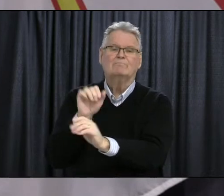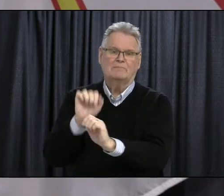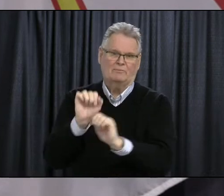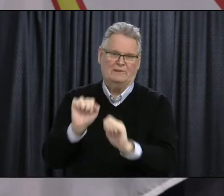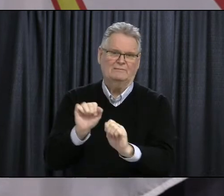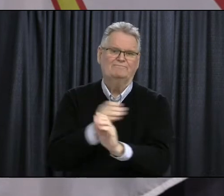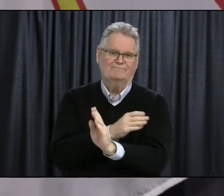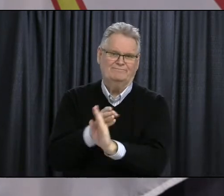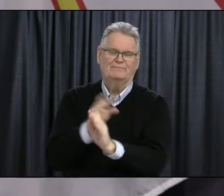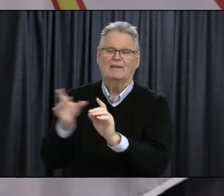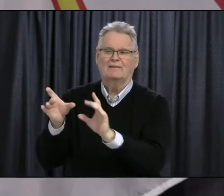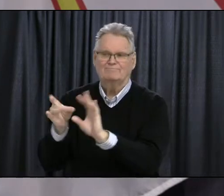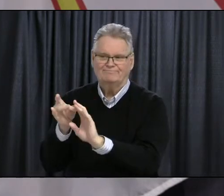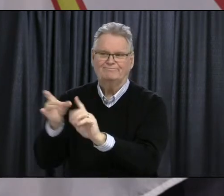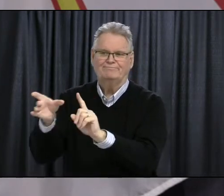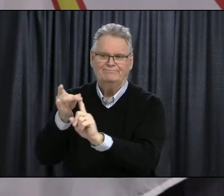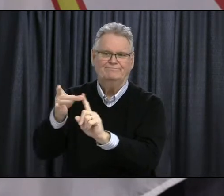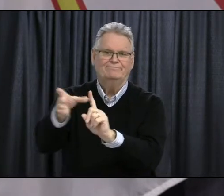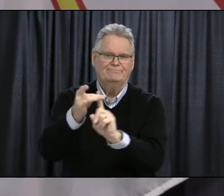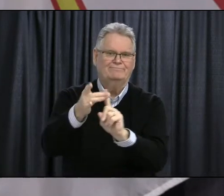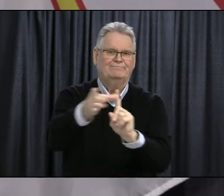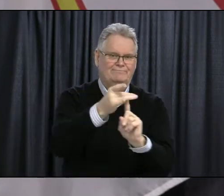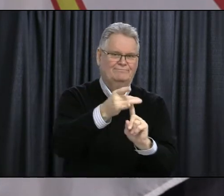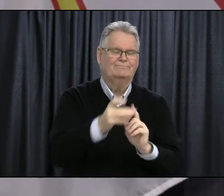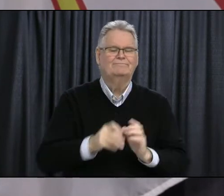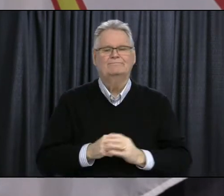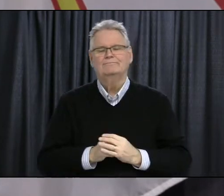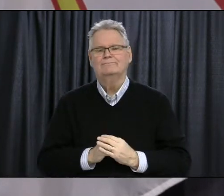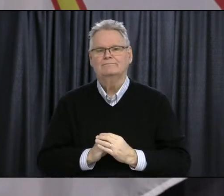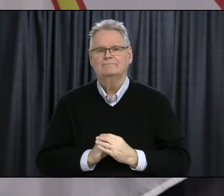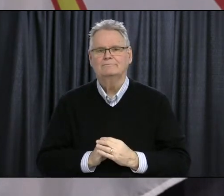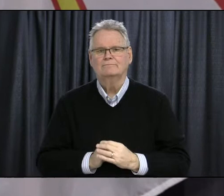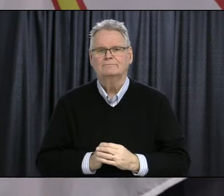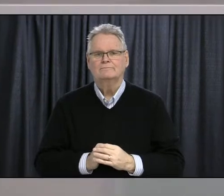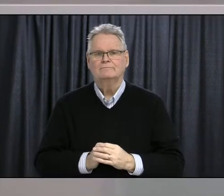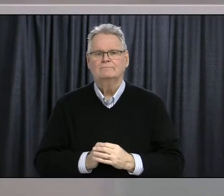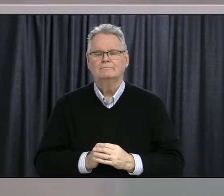the onset of symptoms in the first case. Perfect, thanks.